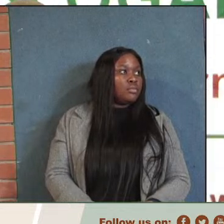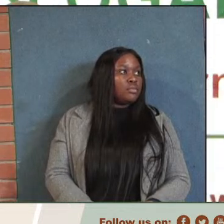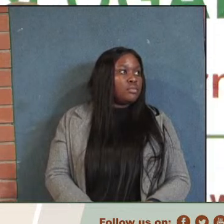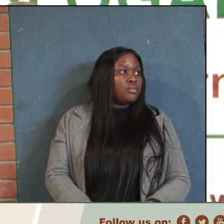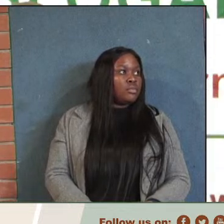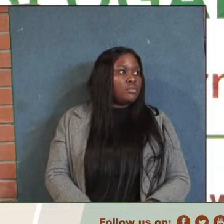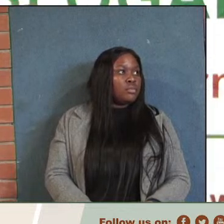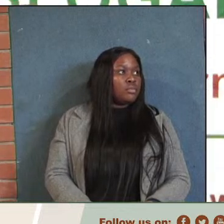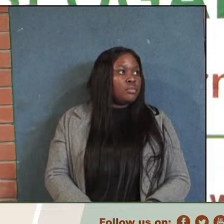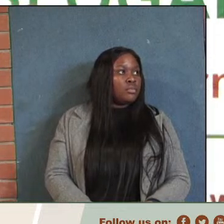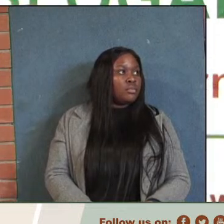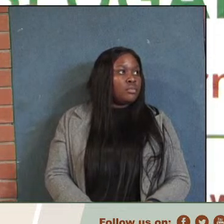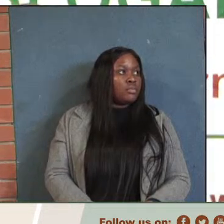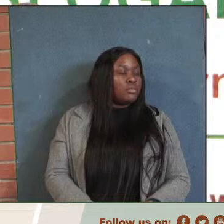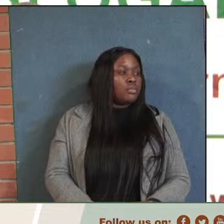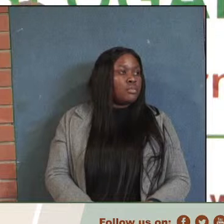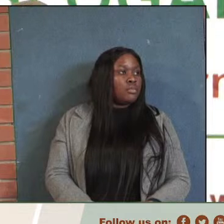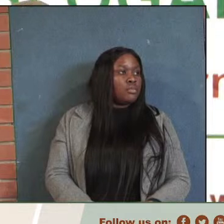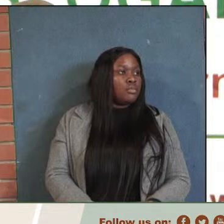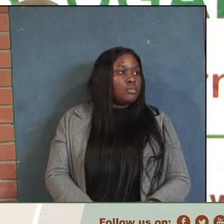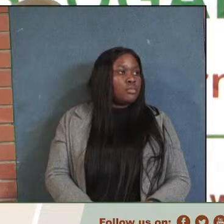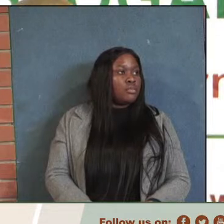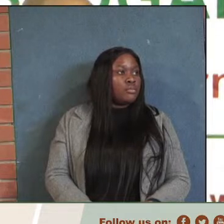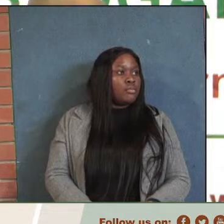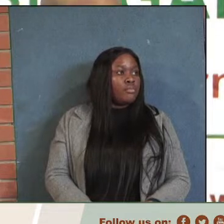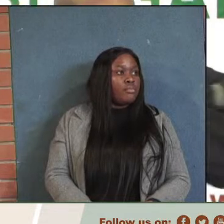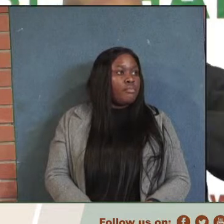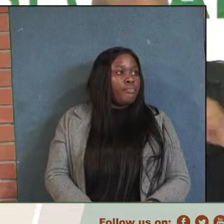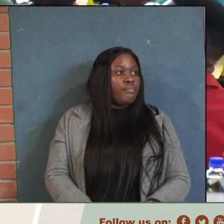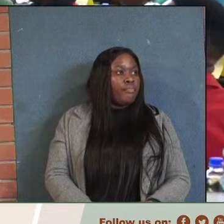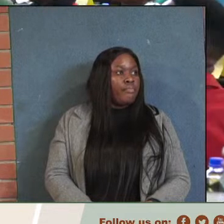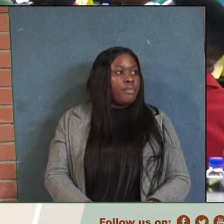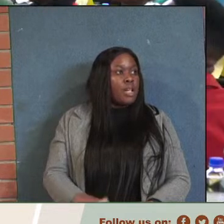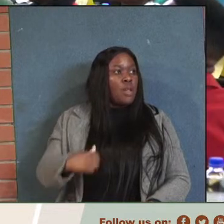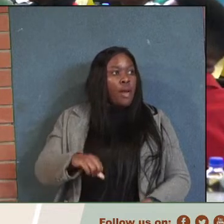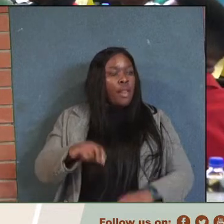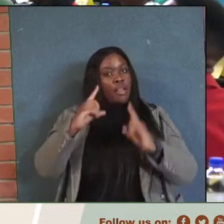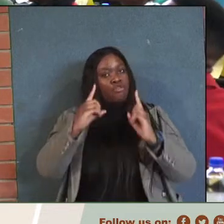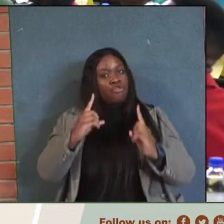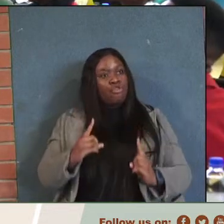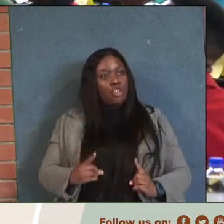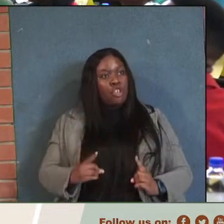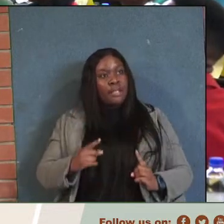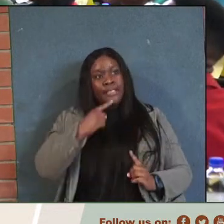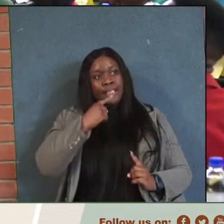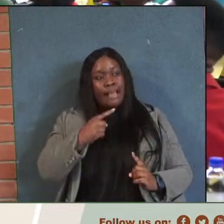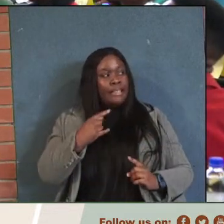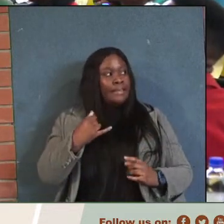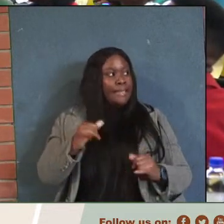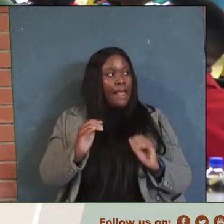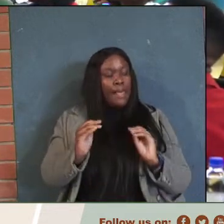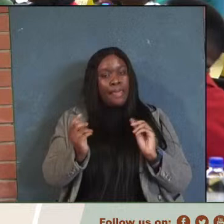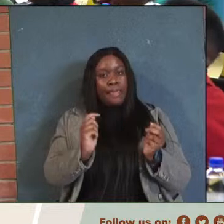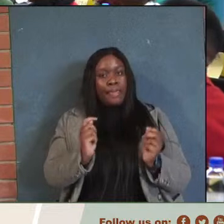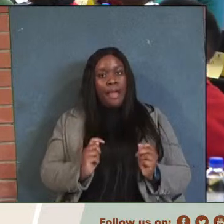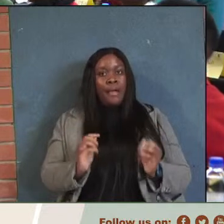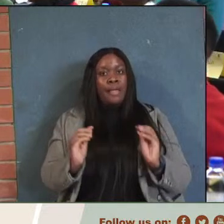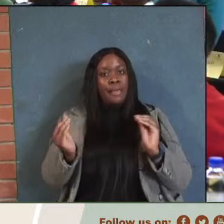now, I wanted the resolutions. Now they are saying you are still fine-tuning the